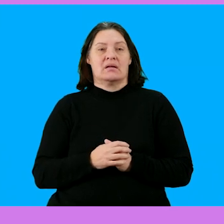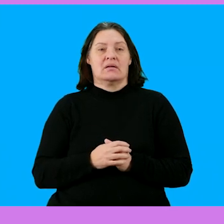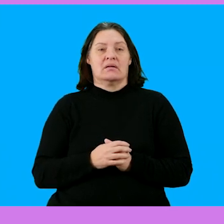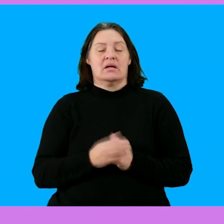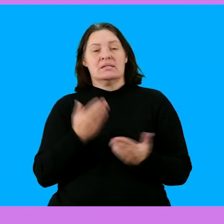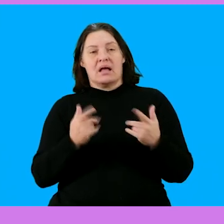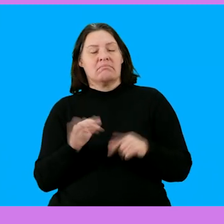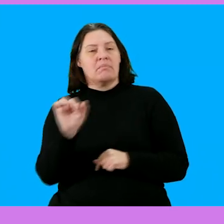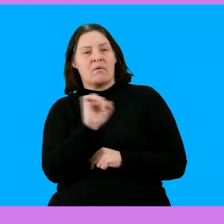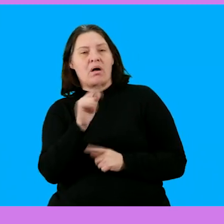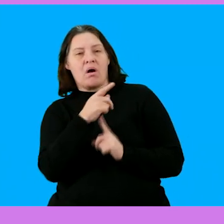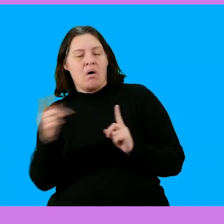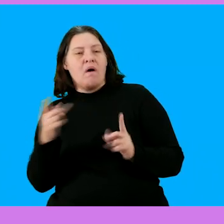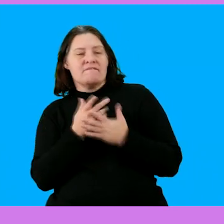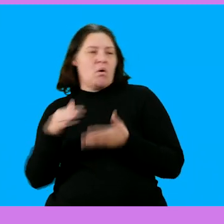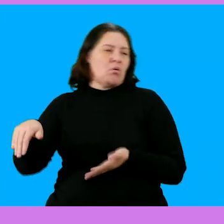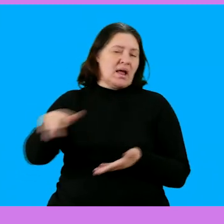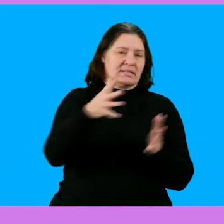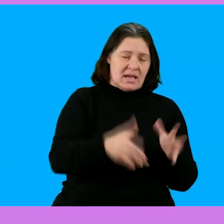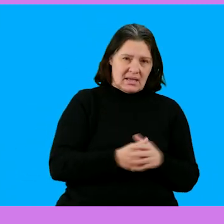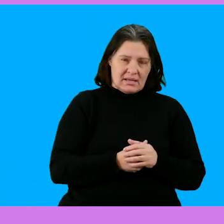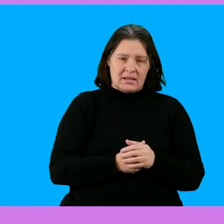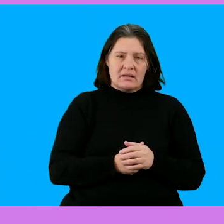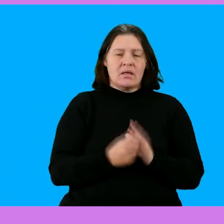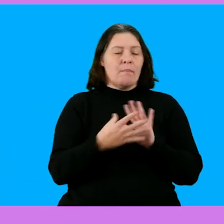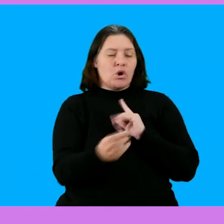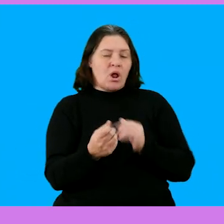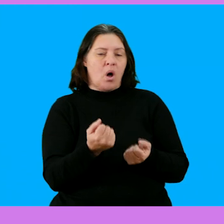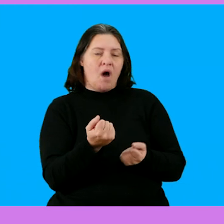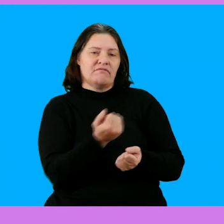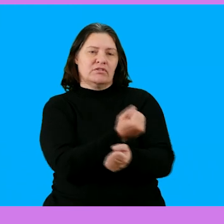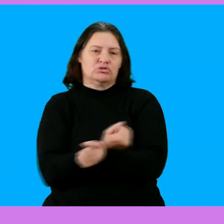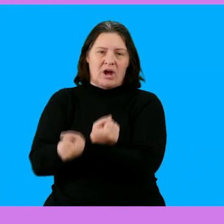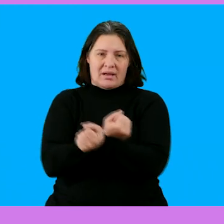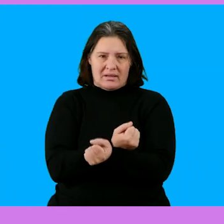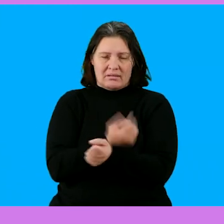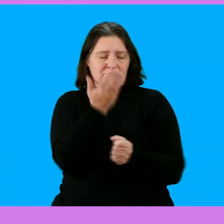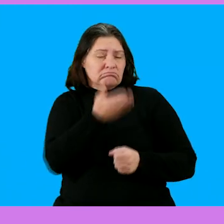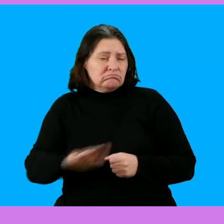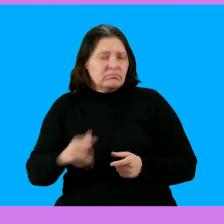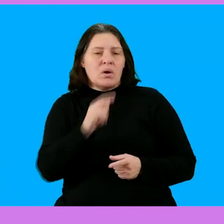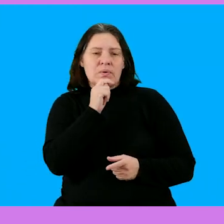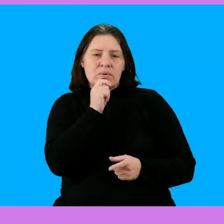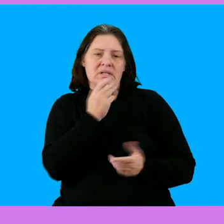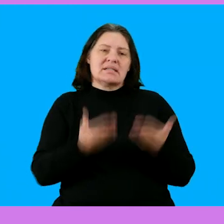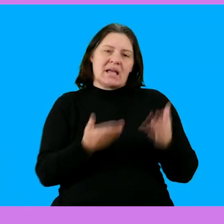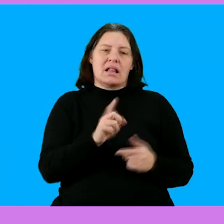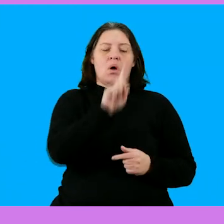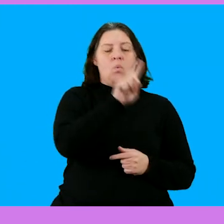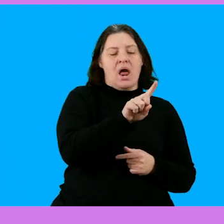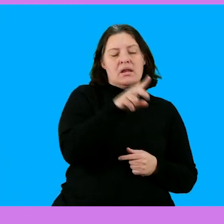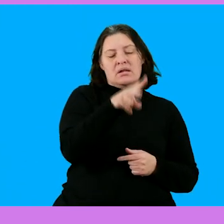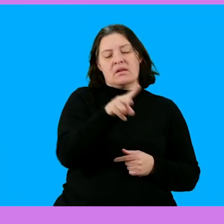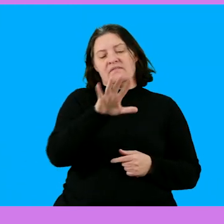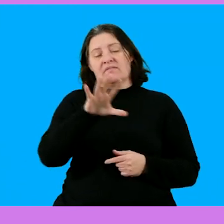said here, scaled models of vehicles are available for collectors. A model of a truck, right, was constructed using a scale